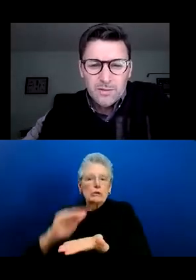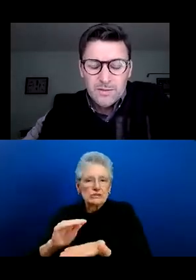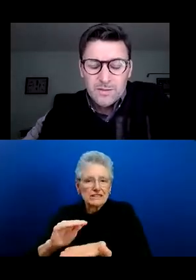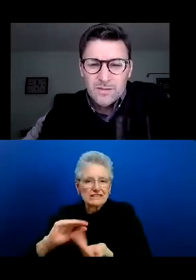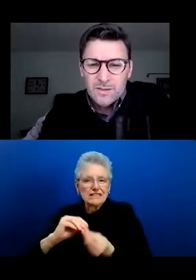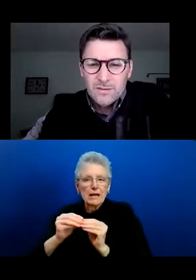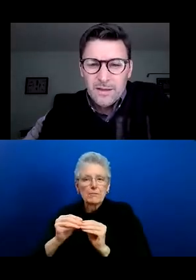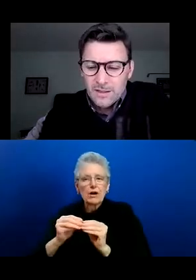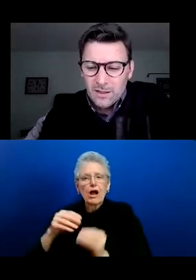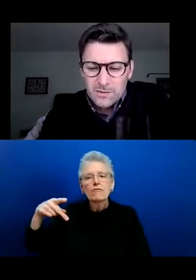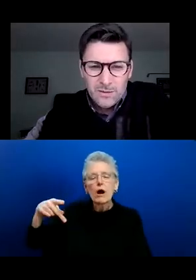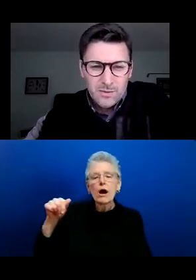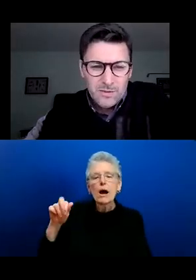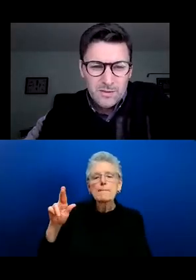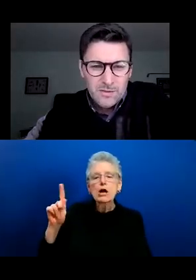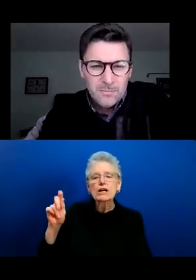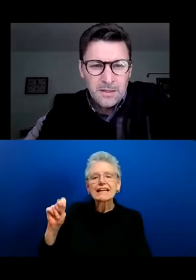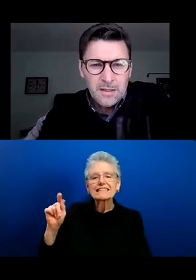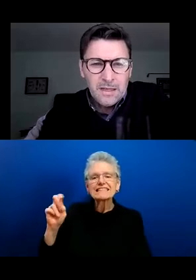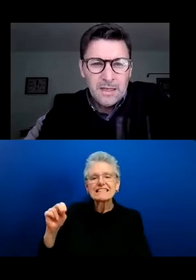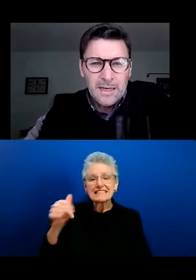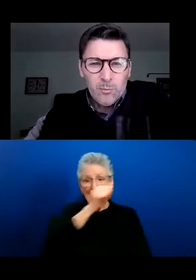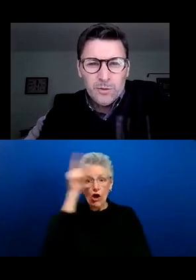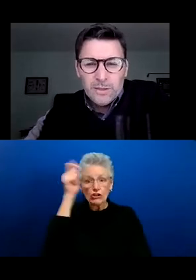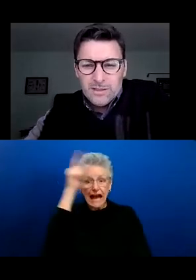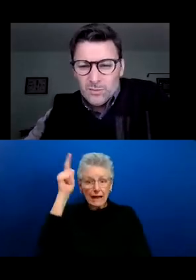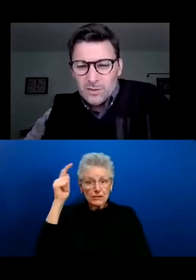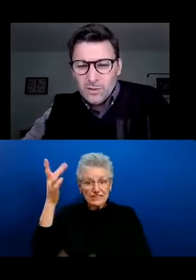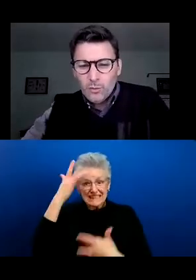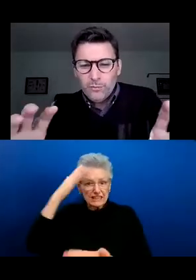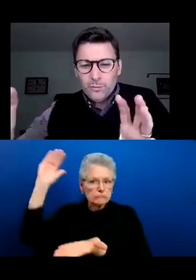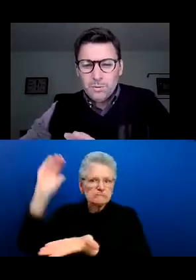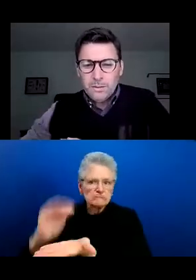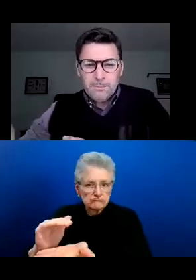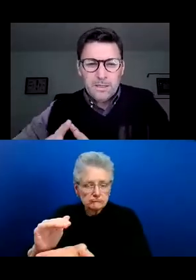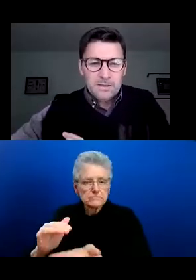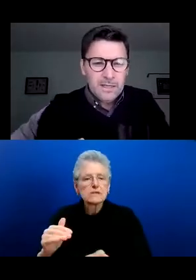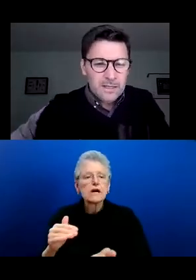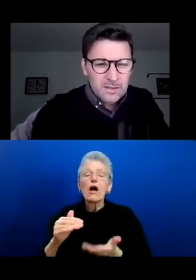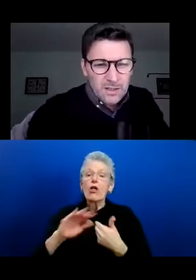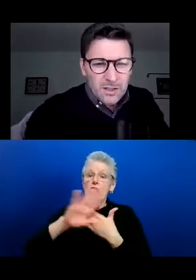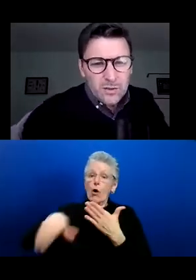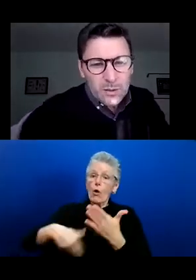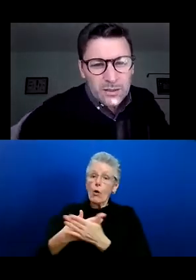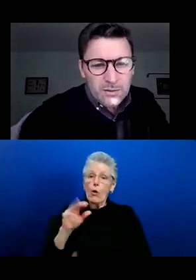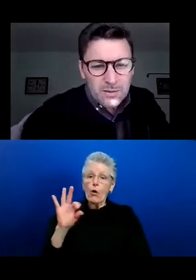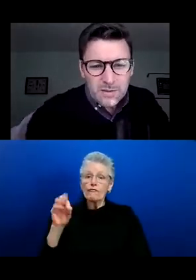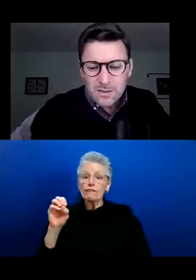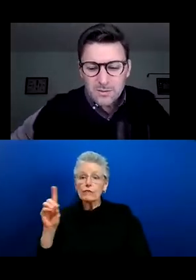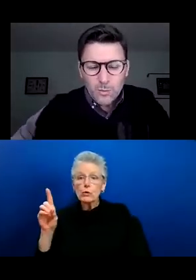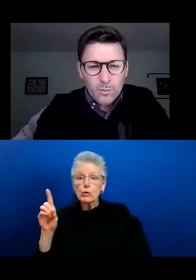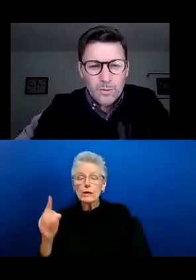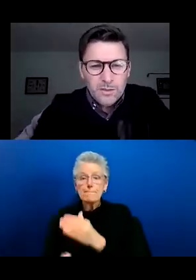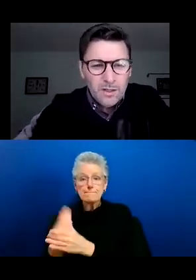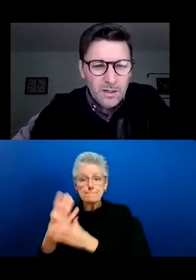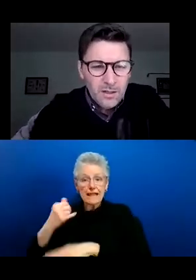of Parkinson's disease and Alzheimer's disease. And when you get to these whole food plant-based diets, you can even